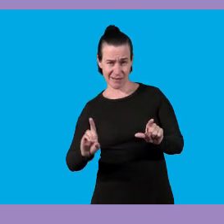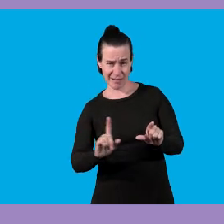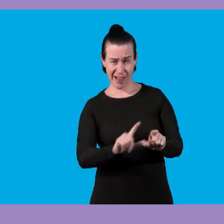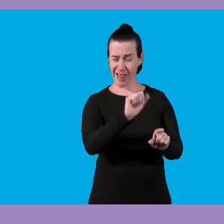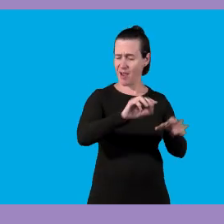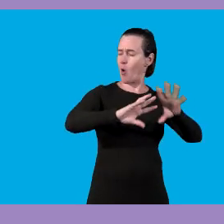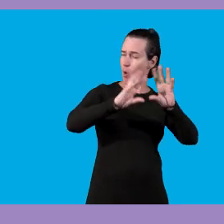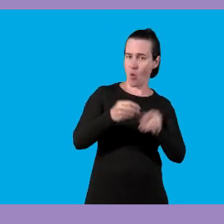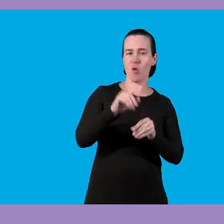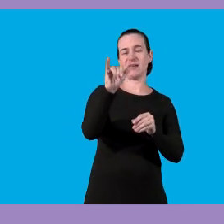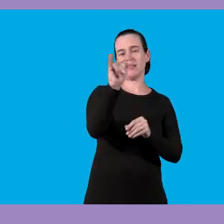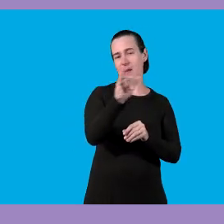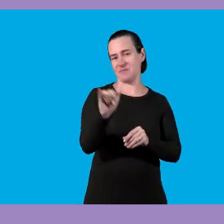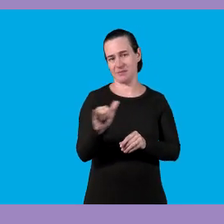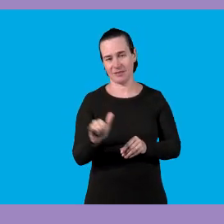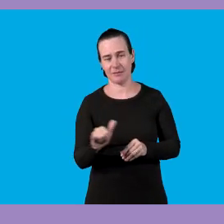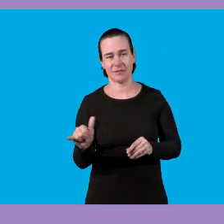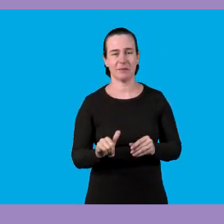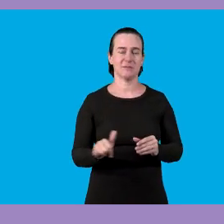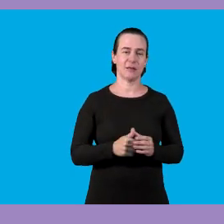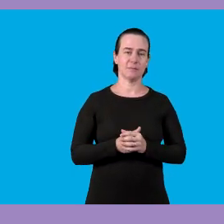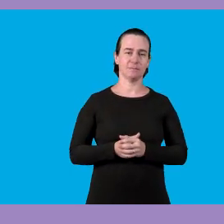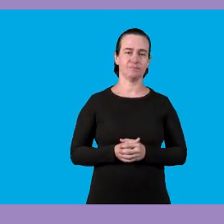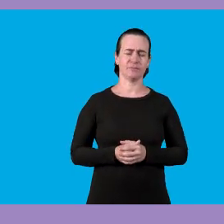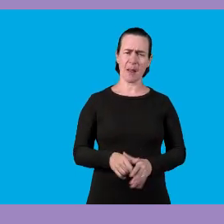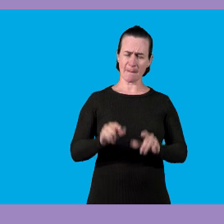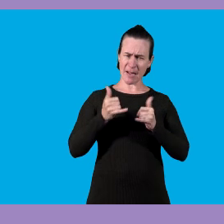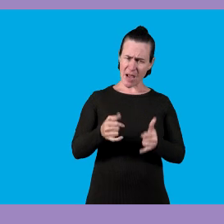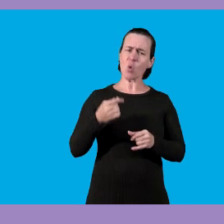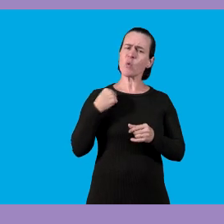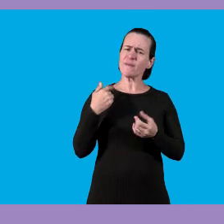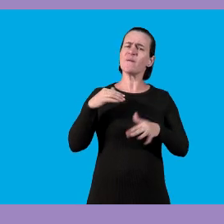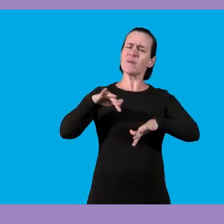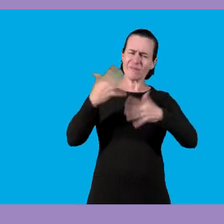marked L, and now same L equals to